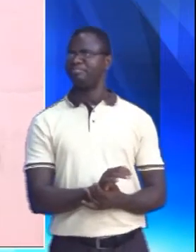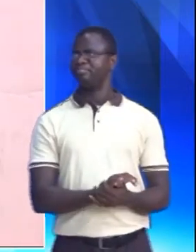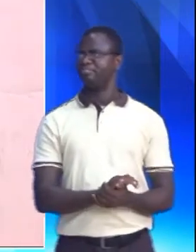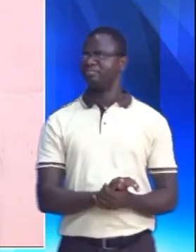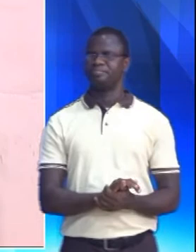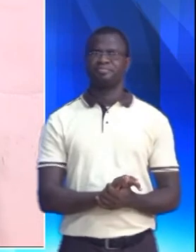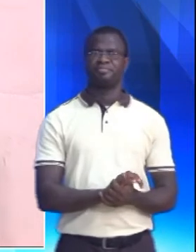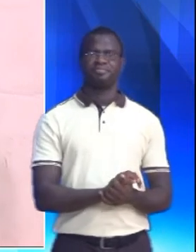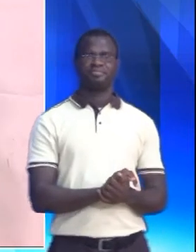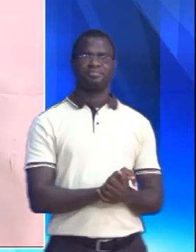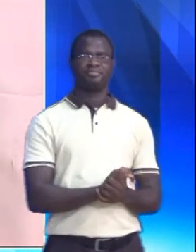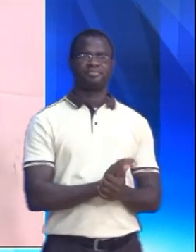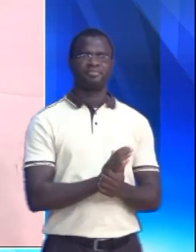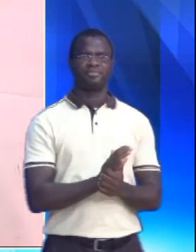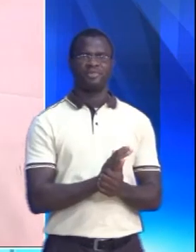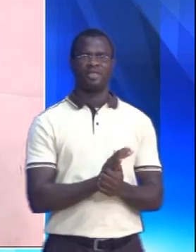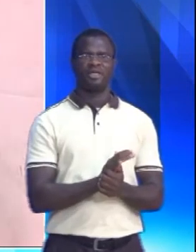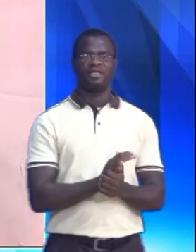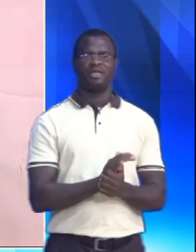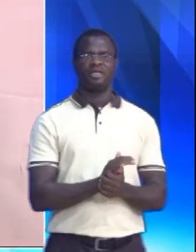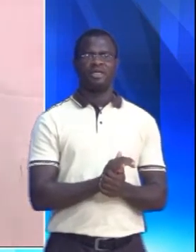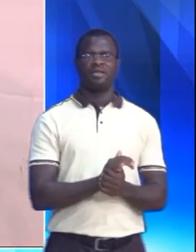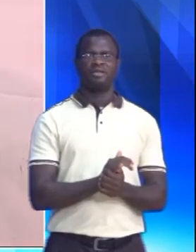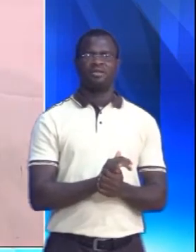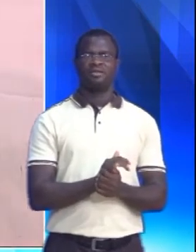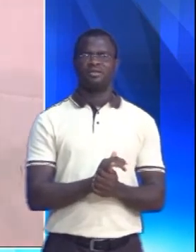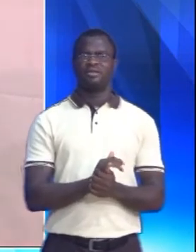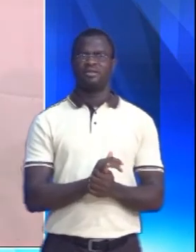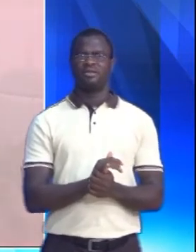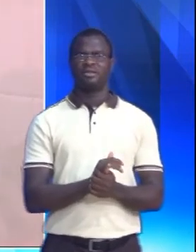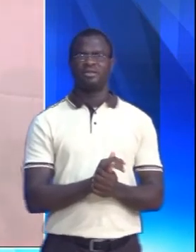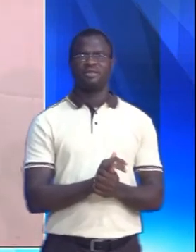Because they say all work without play makes